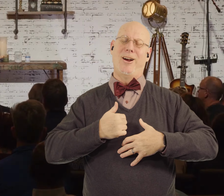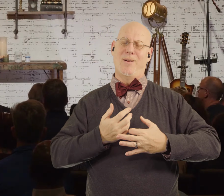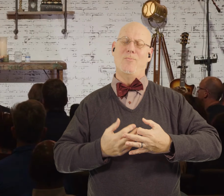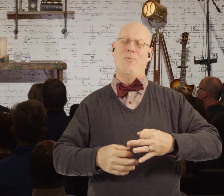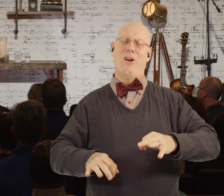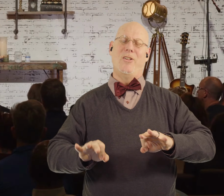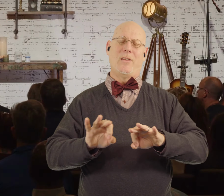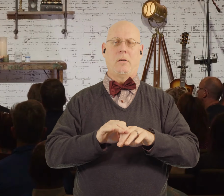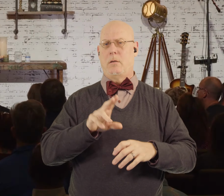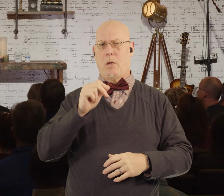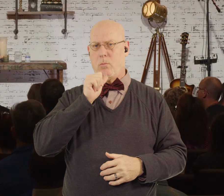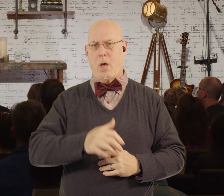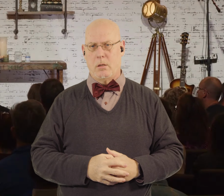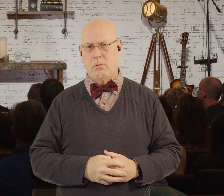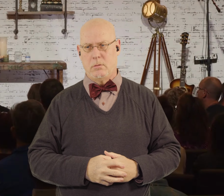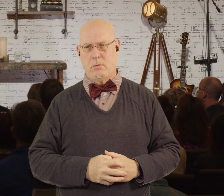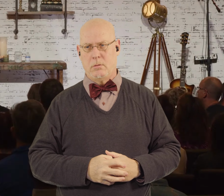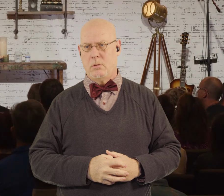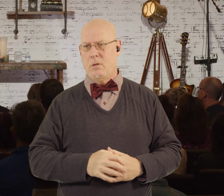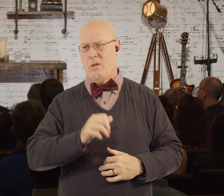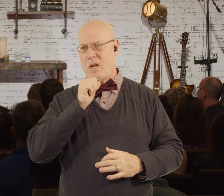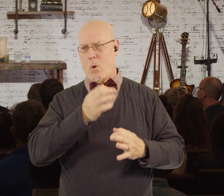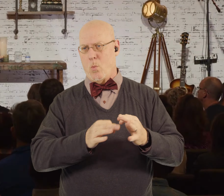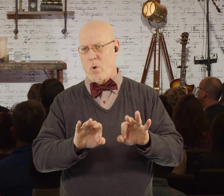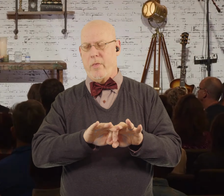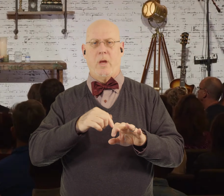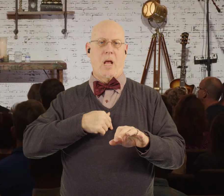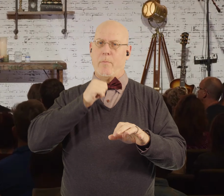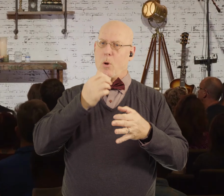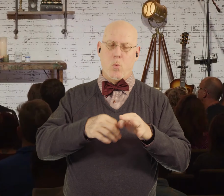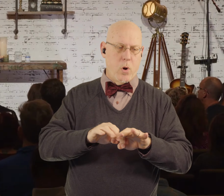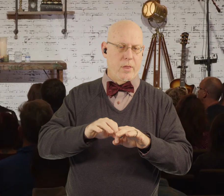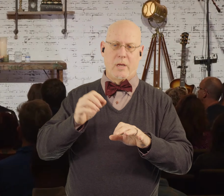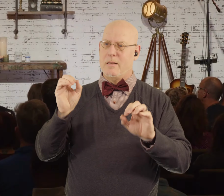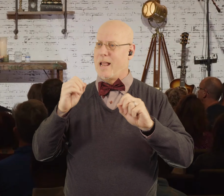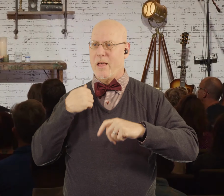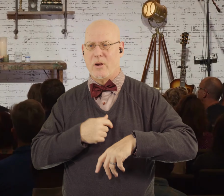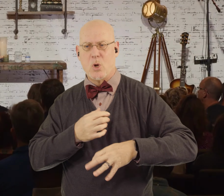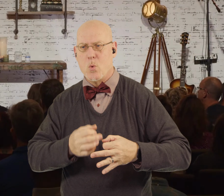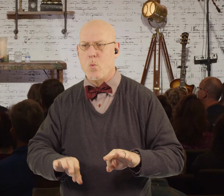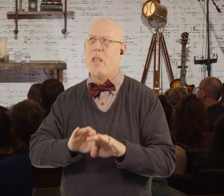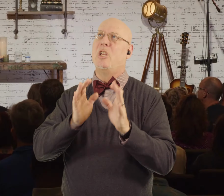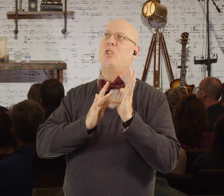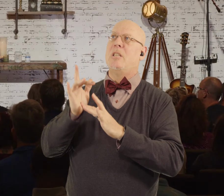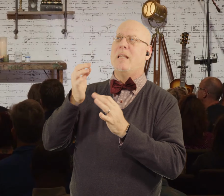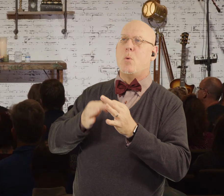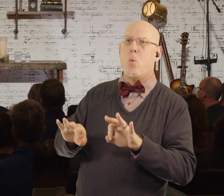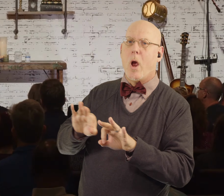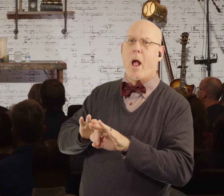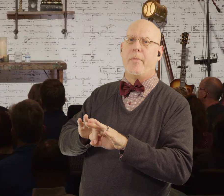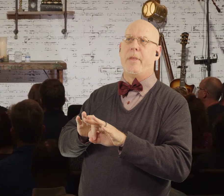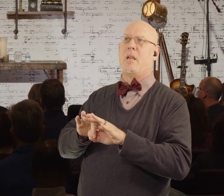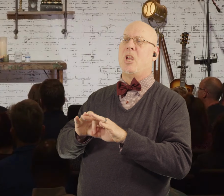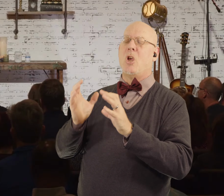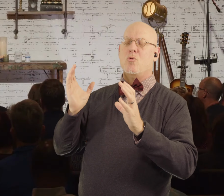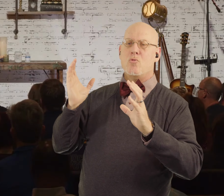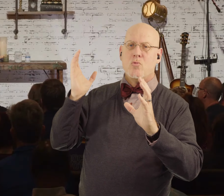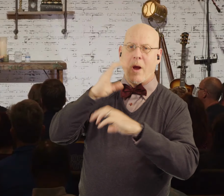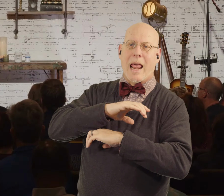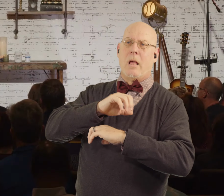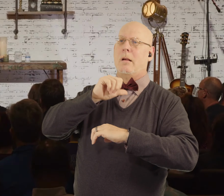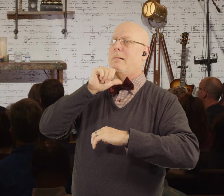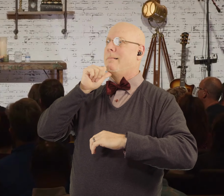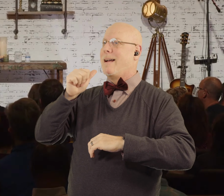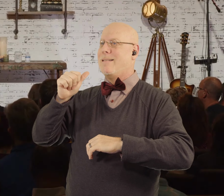well, but I'm worthy. No, you're not. That's right. Okay, you're just not. I'm not worthy. None of us are worthy. Jesus is worthy. And